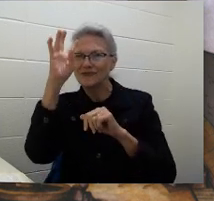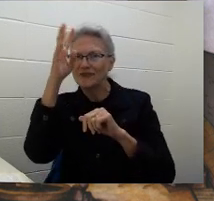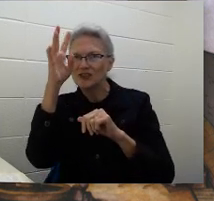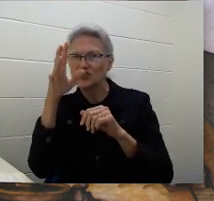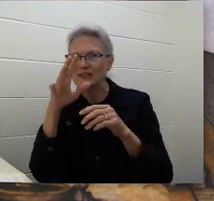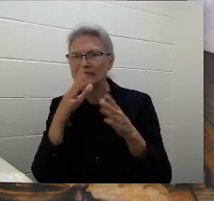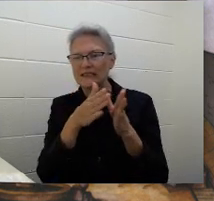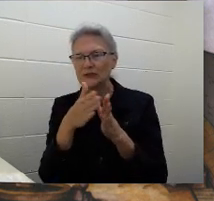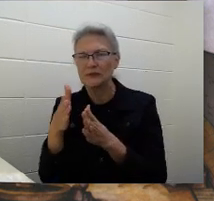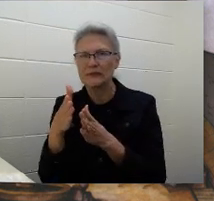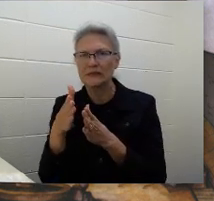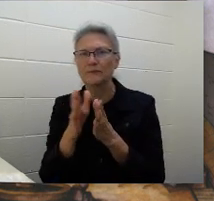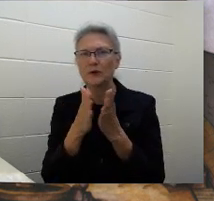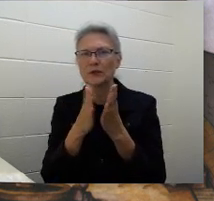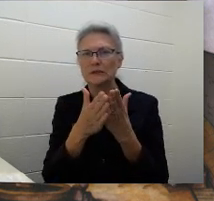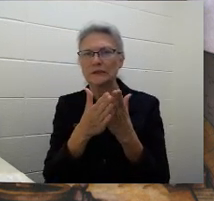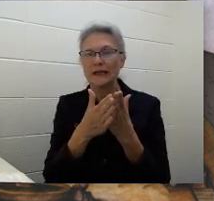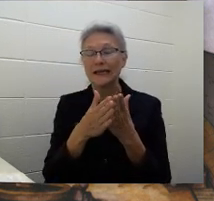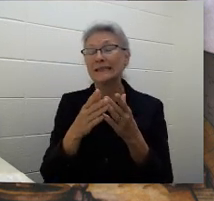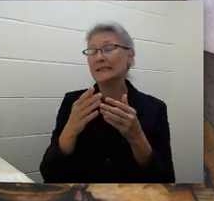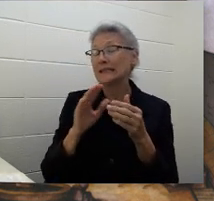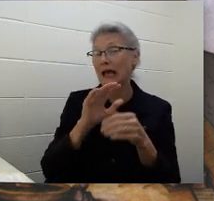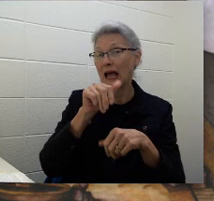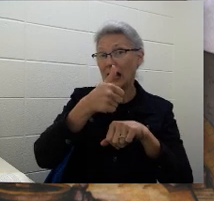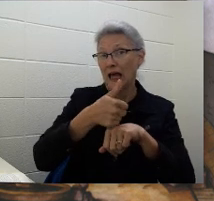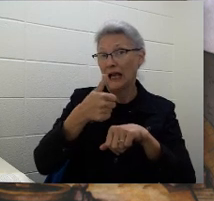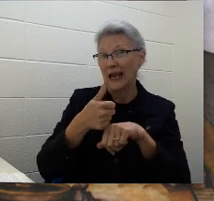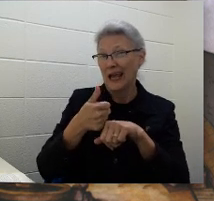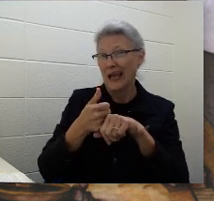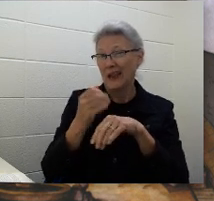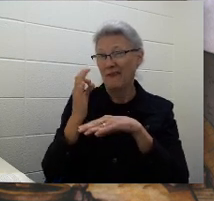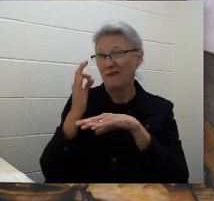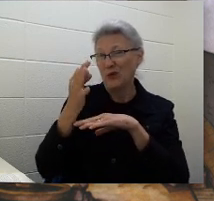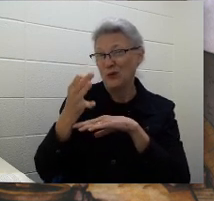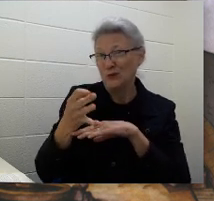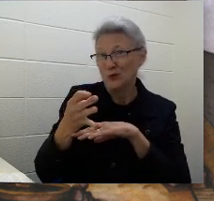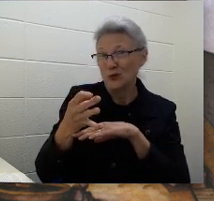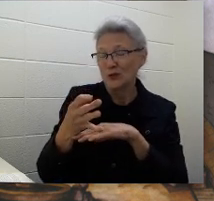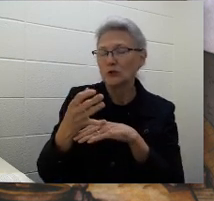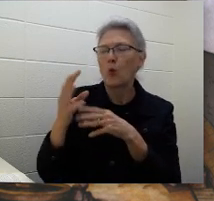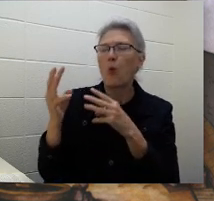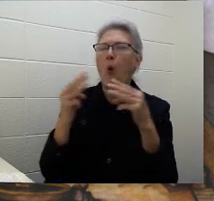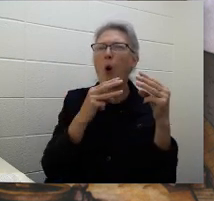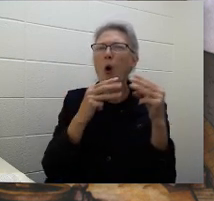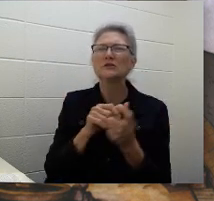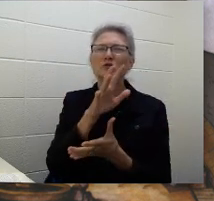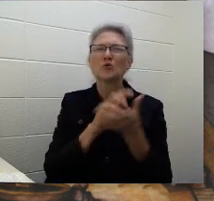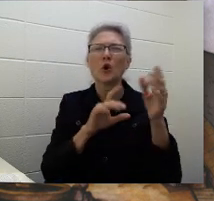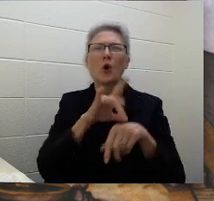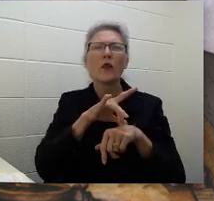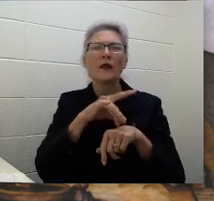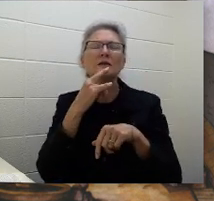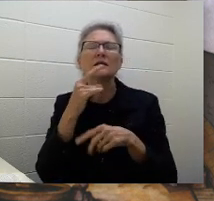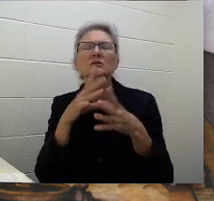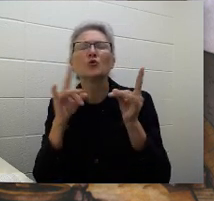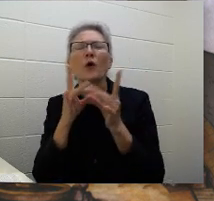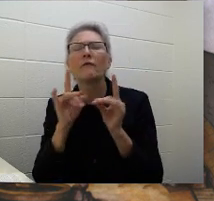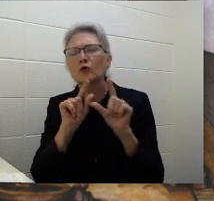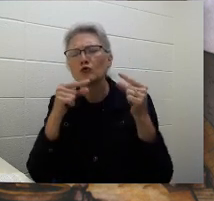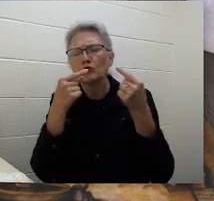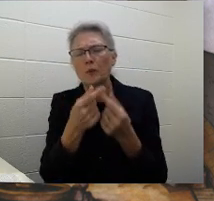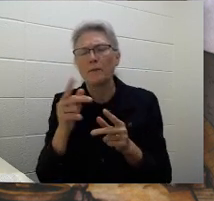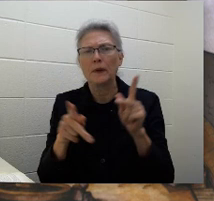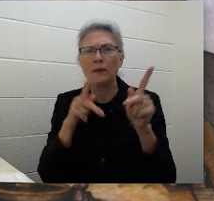a not-so-distant future in which war has devastated Earth. It tells the story of a group of people who